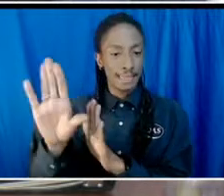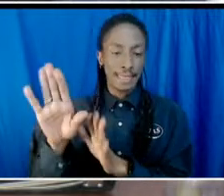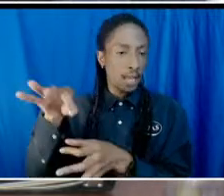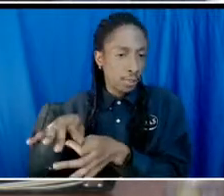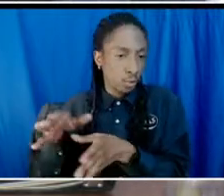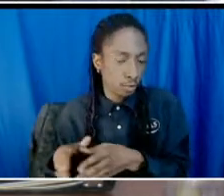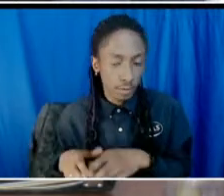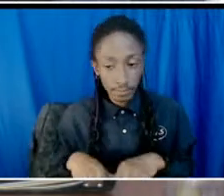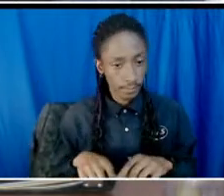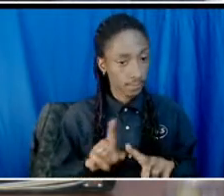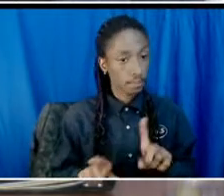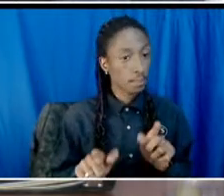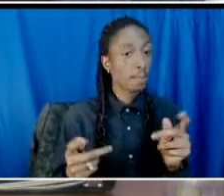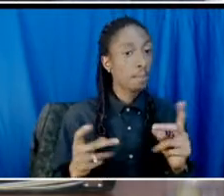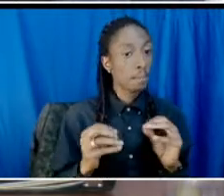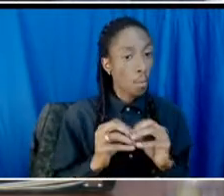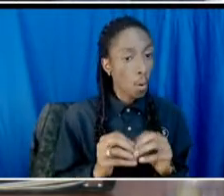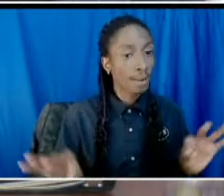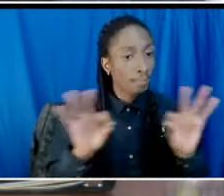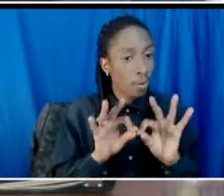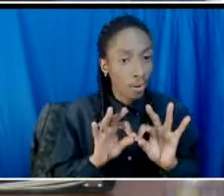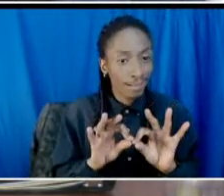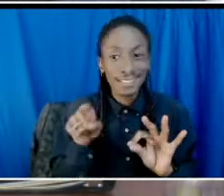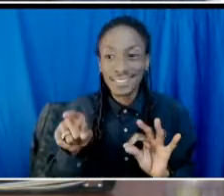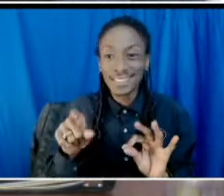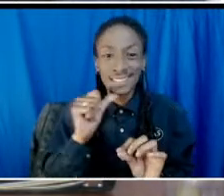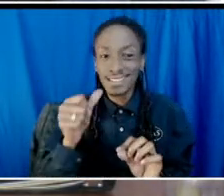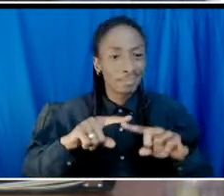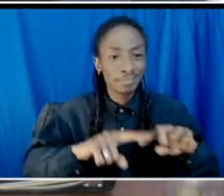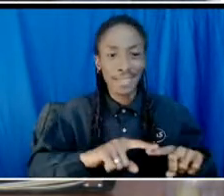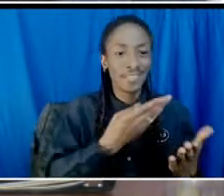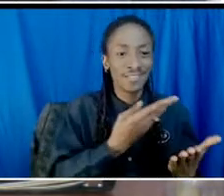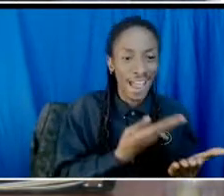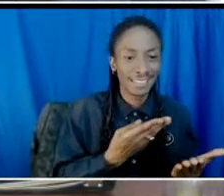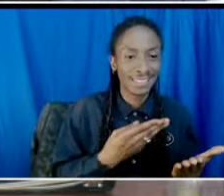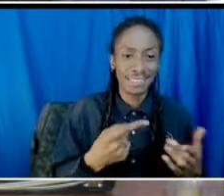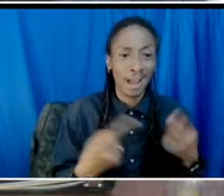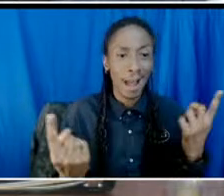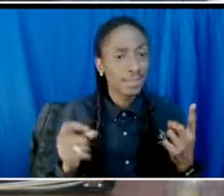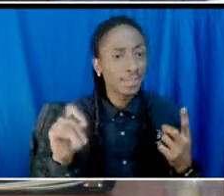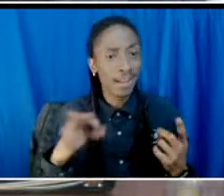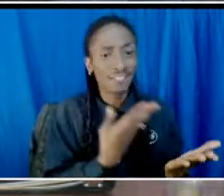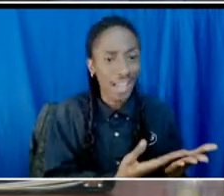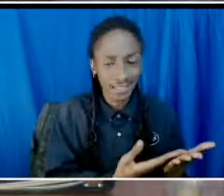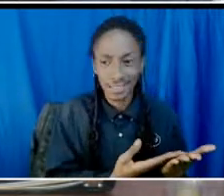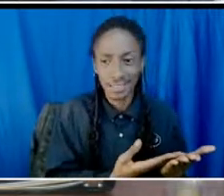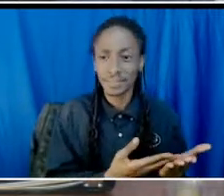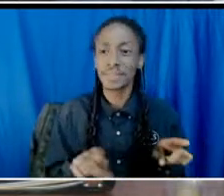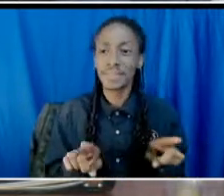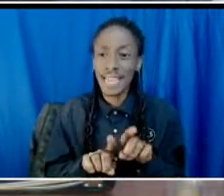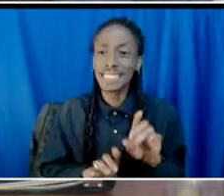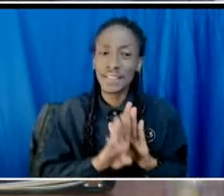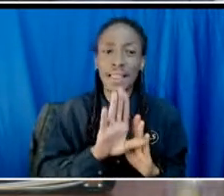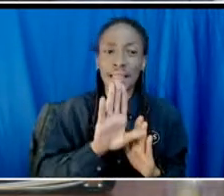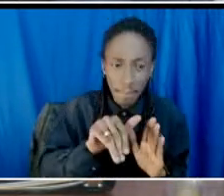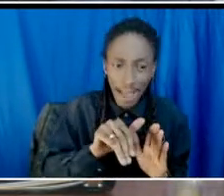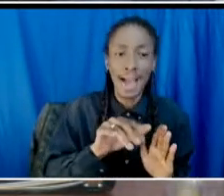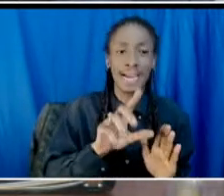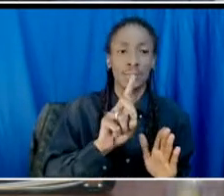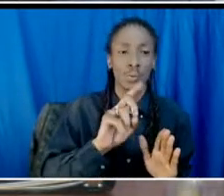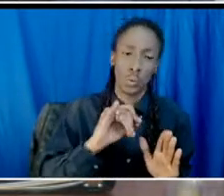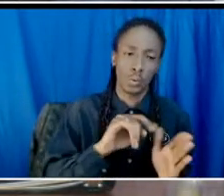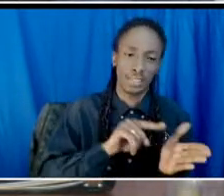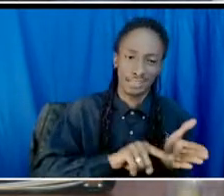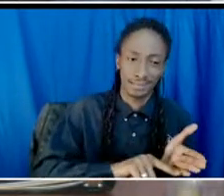importantly, this was not based on fact. This was actually contrary to the facts as developed by department investigations over the last